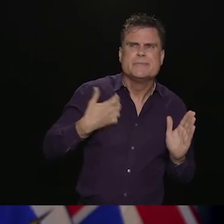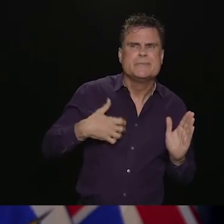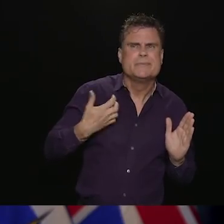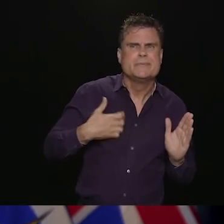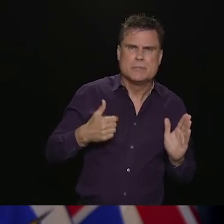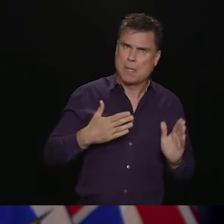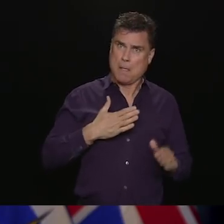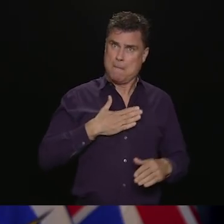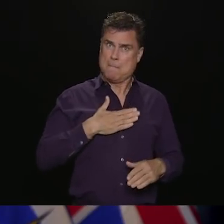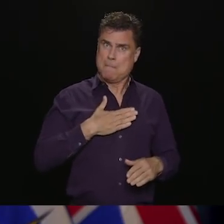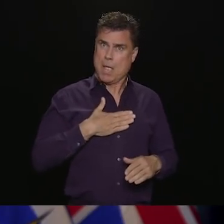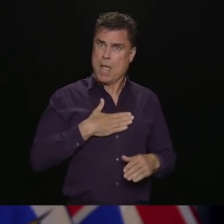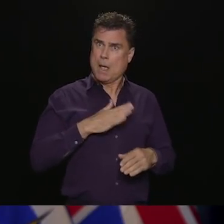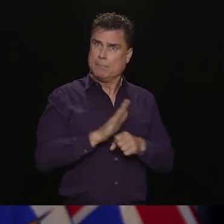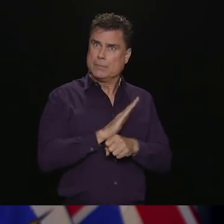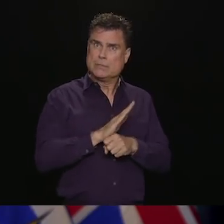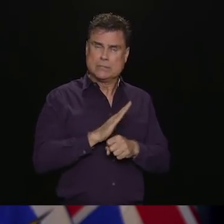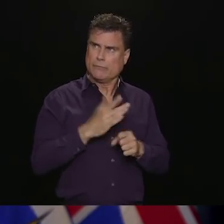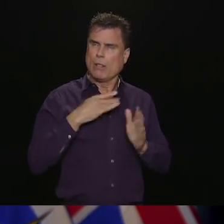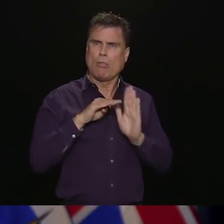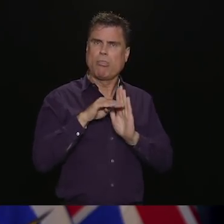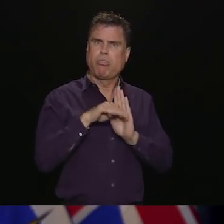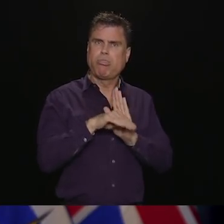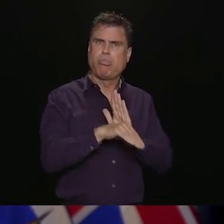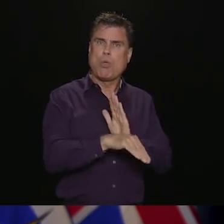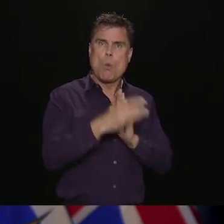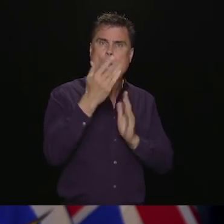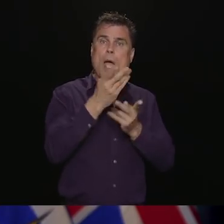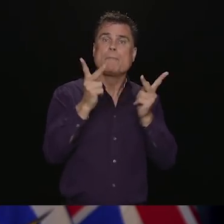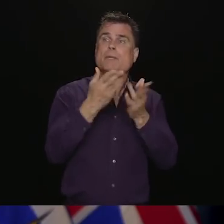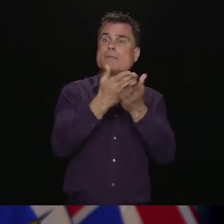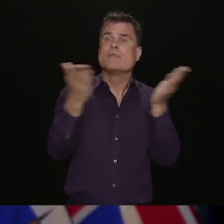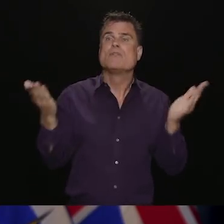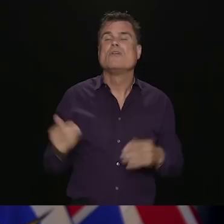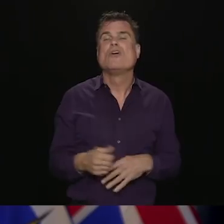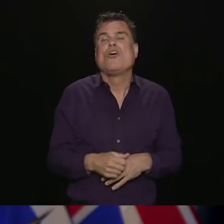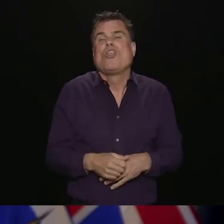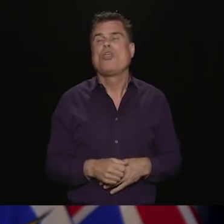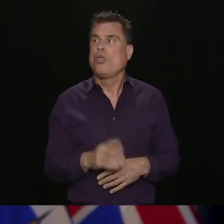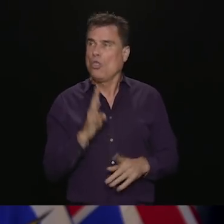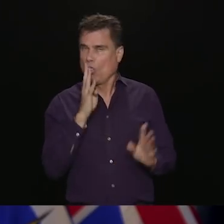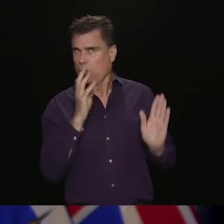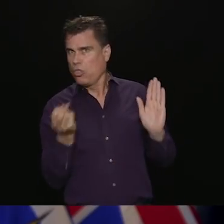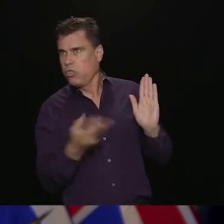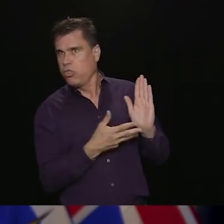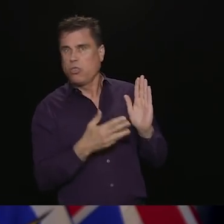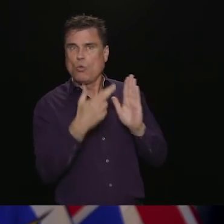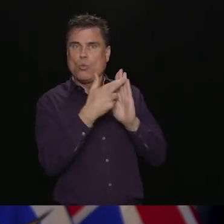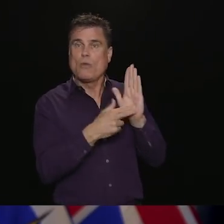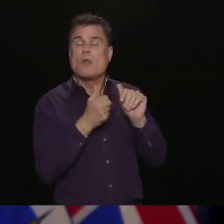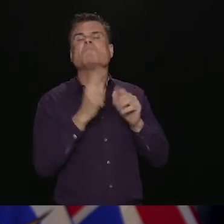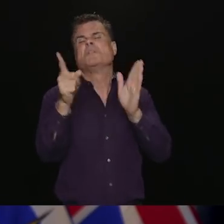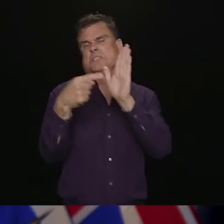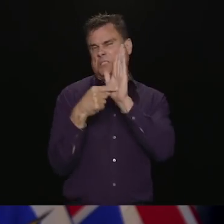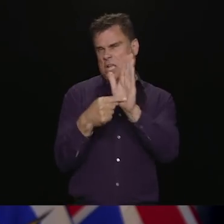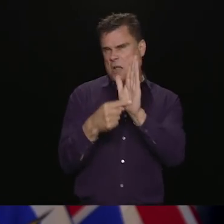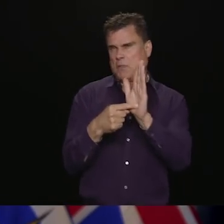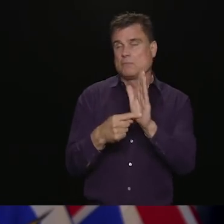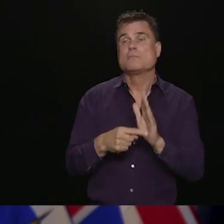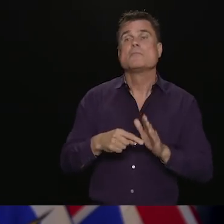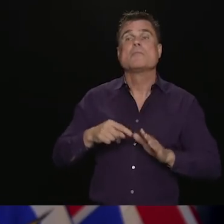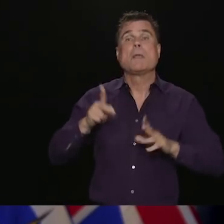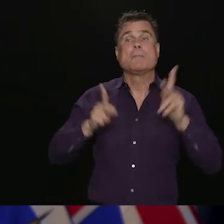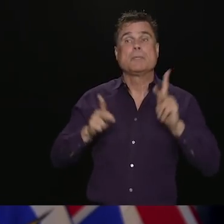business, as well as reports of American tourists cheating their way into BC, pretending that they're here on their way to Alaska, but they're actually